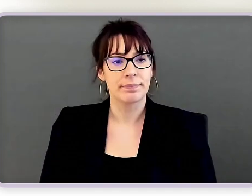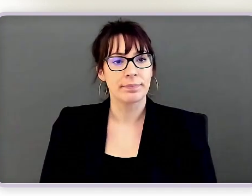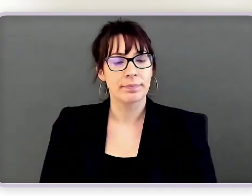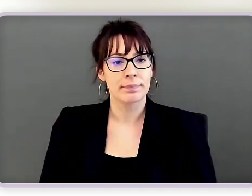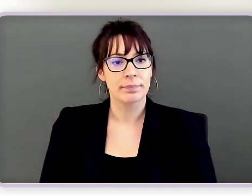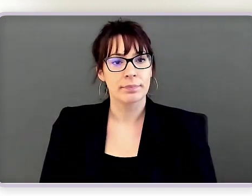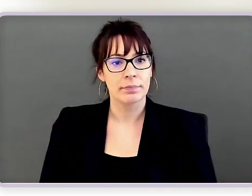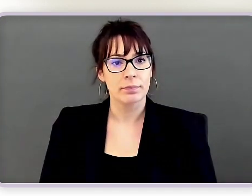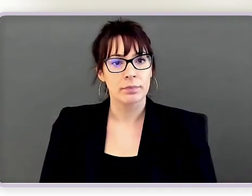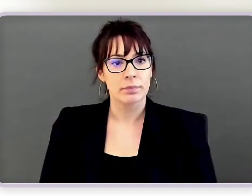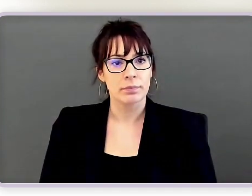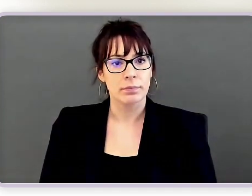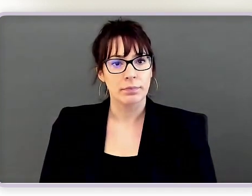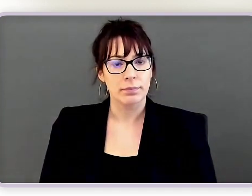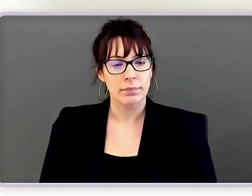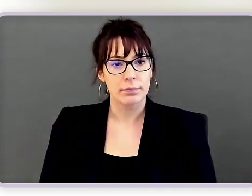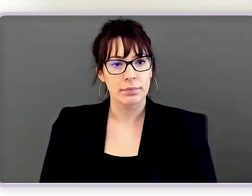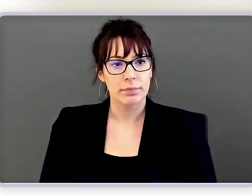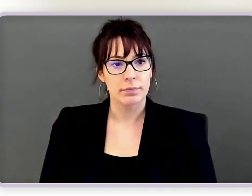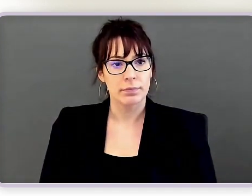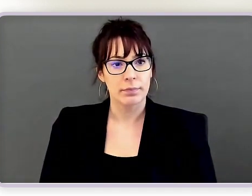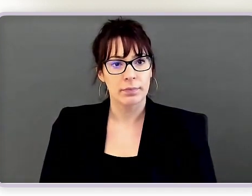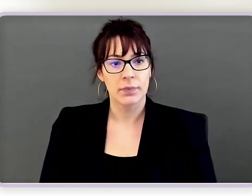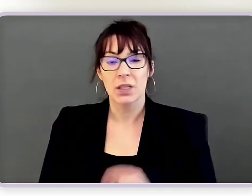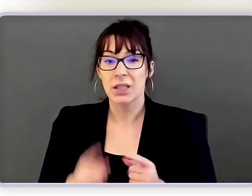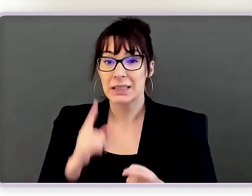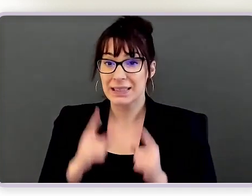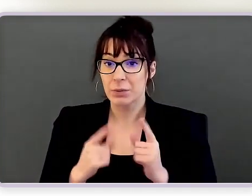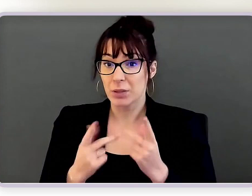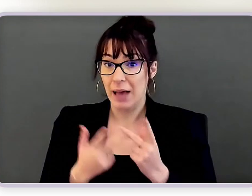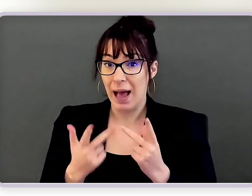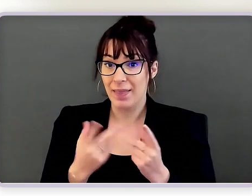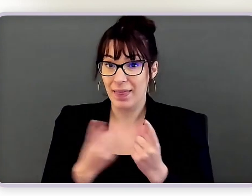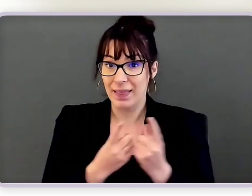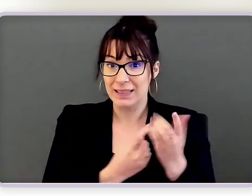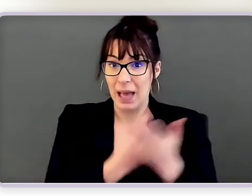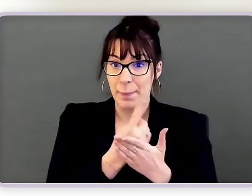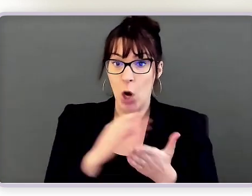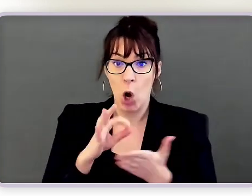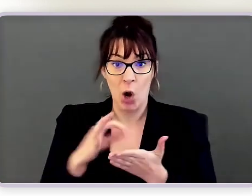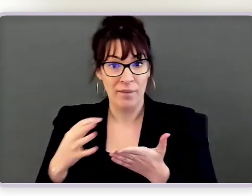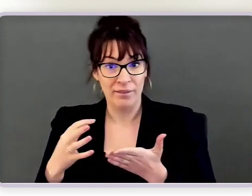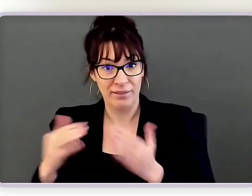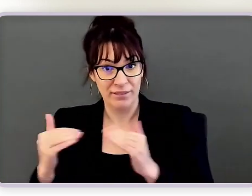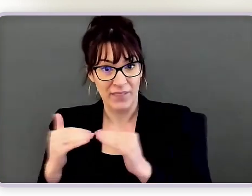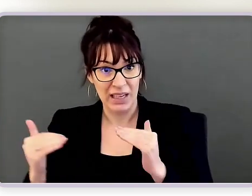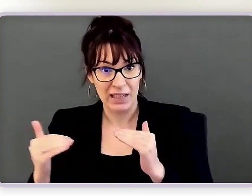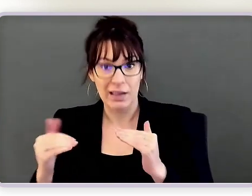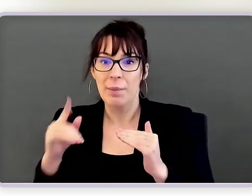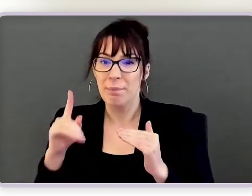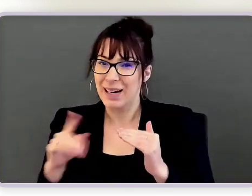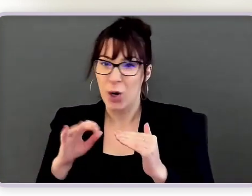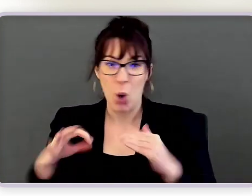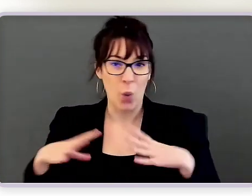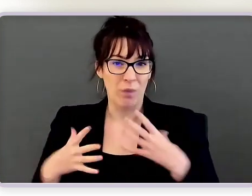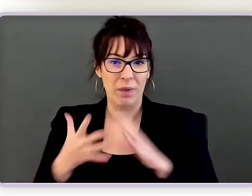unfair treatment is not discrimination? I just have to ignore my dog and I hope you can't hear her. These are